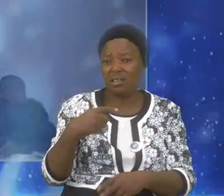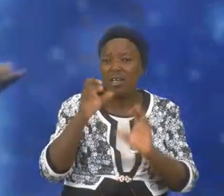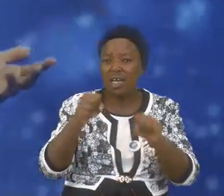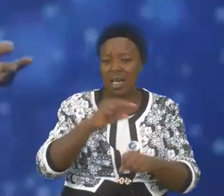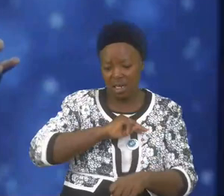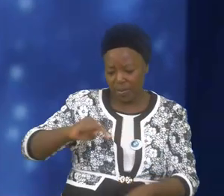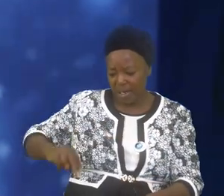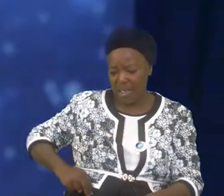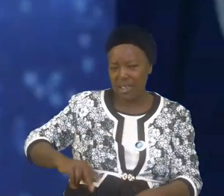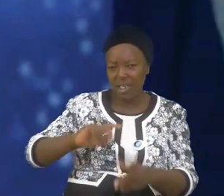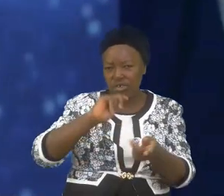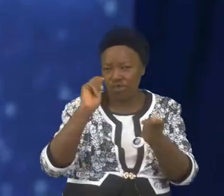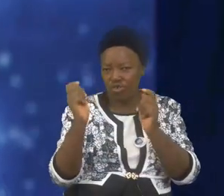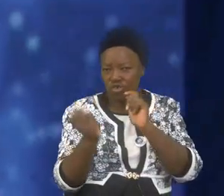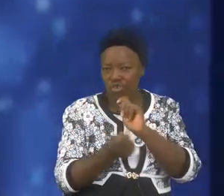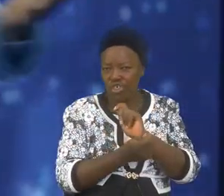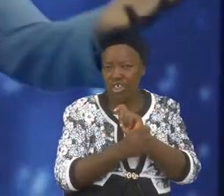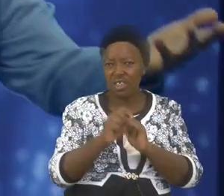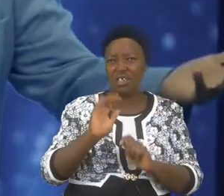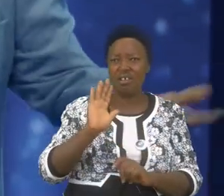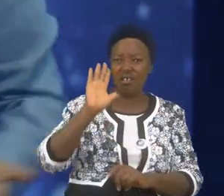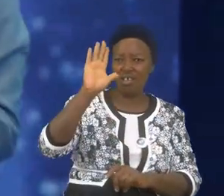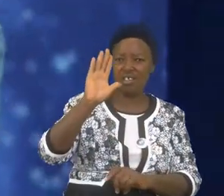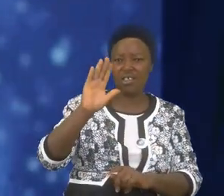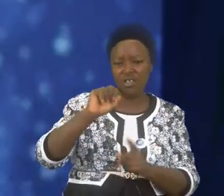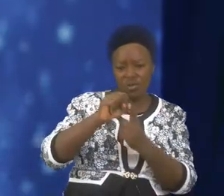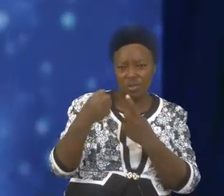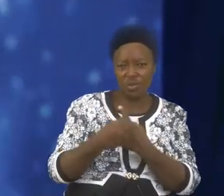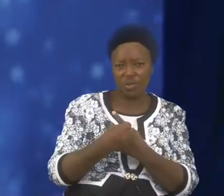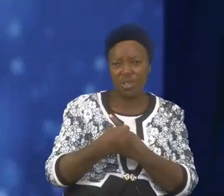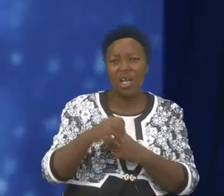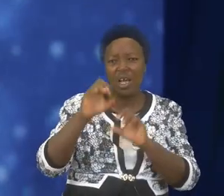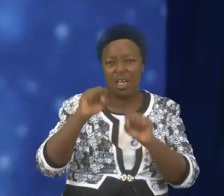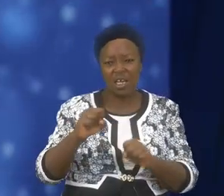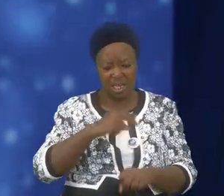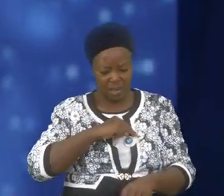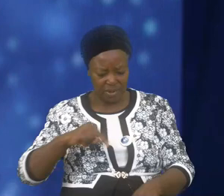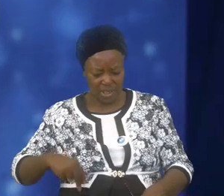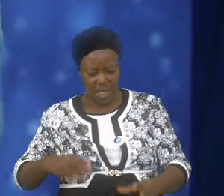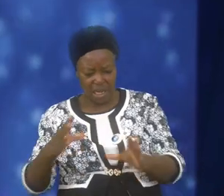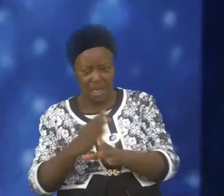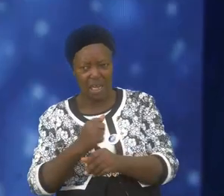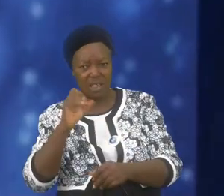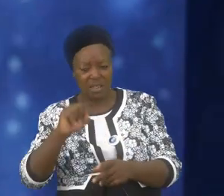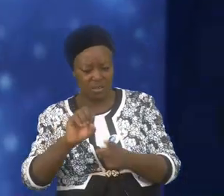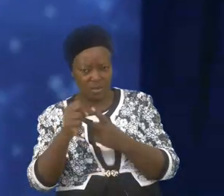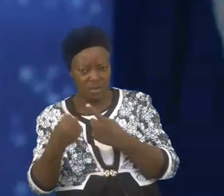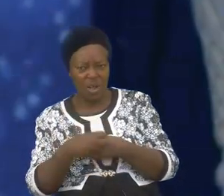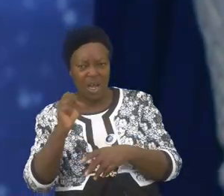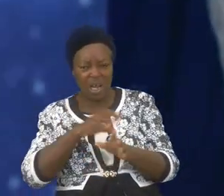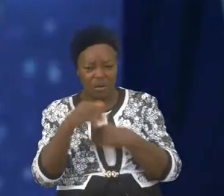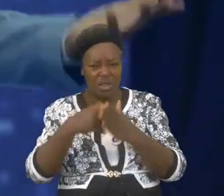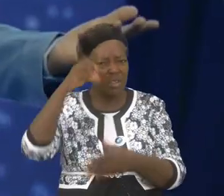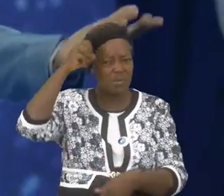the solution? Can these magicians and astrologers, can they find the solution? Can you,